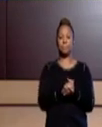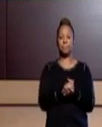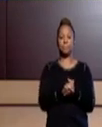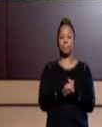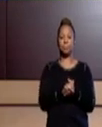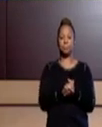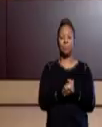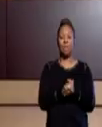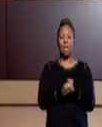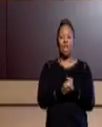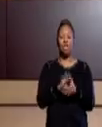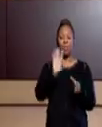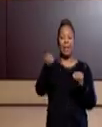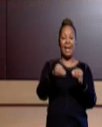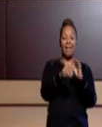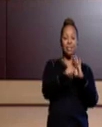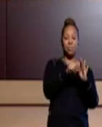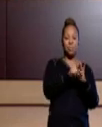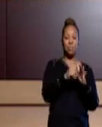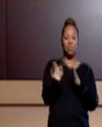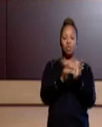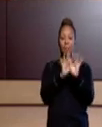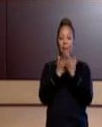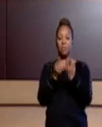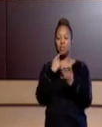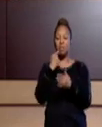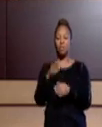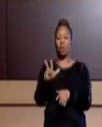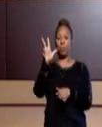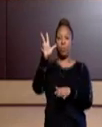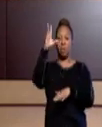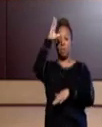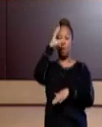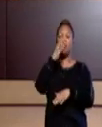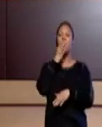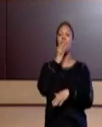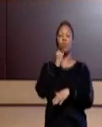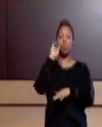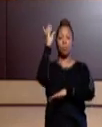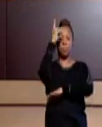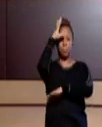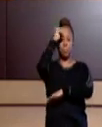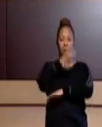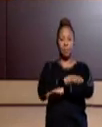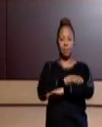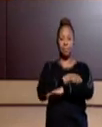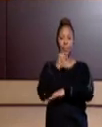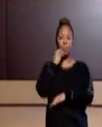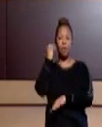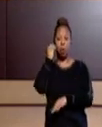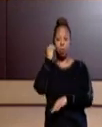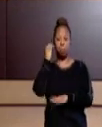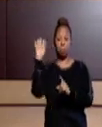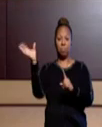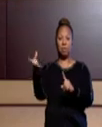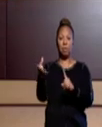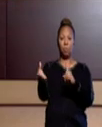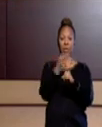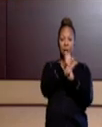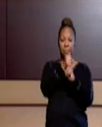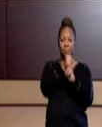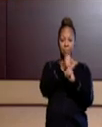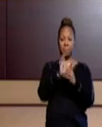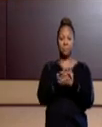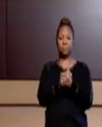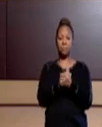want to back this up with scripture because I know some of you all. So the Bible said that there were 3 Hebrew boys. They were taken captive. They were on lockdown. They were on